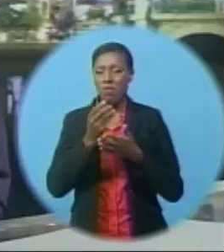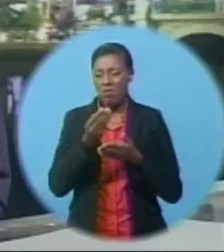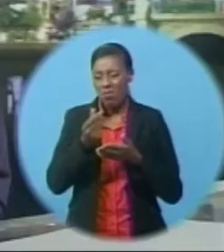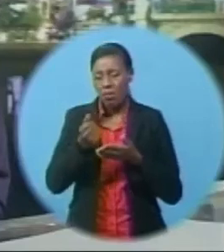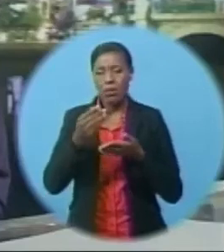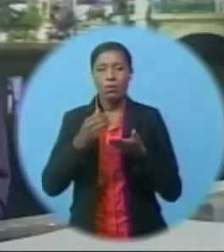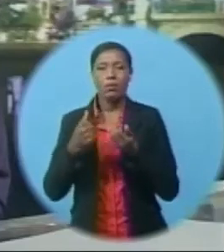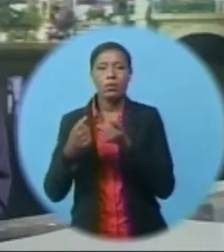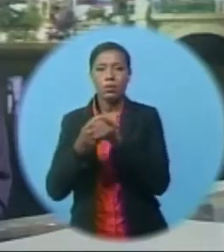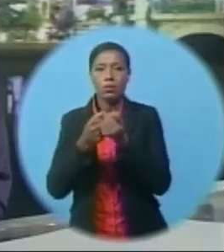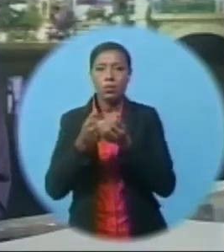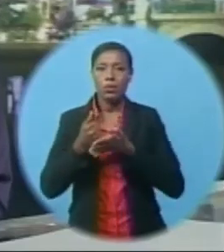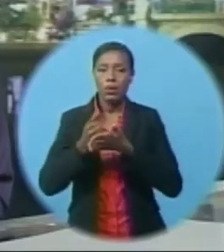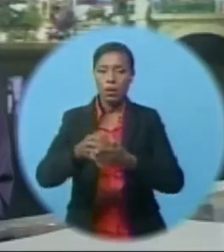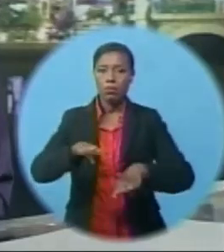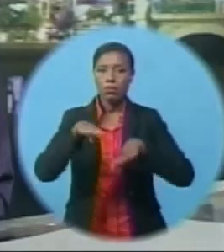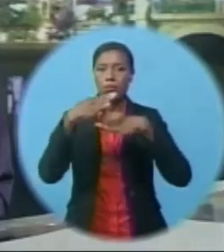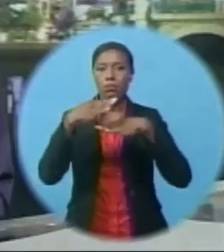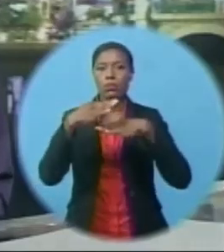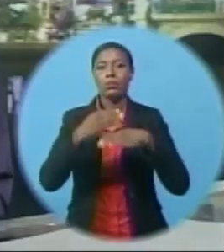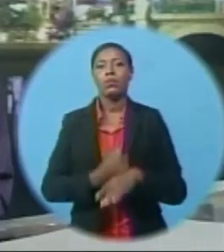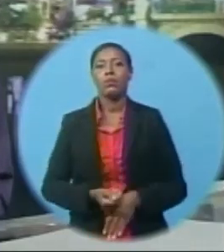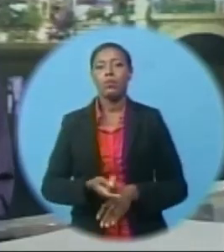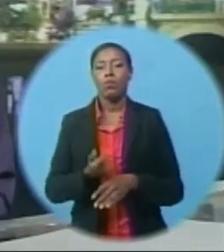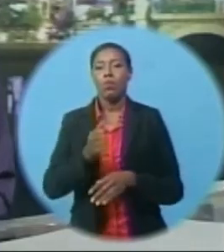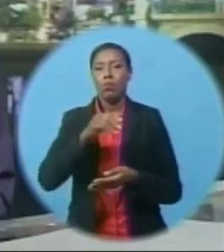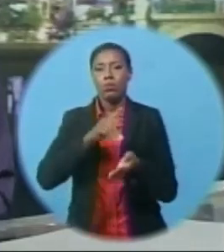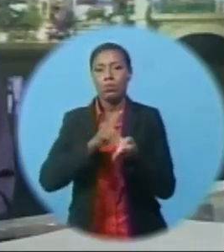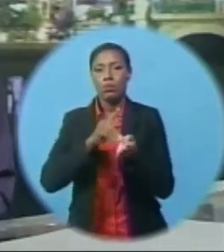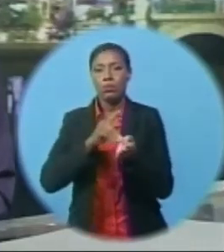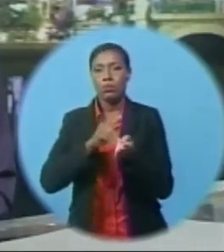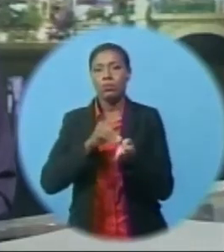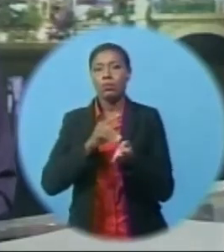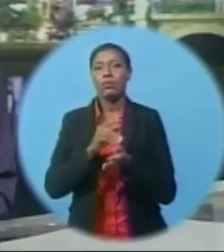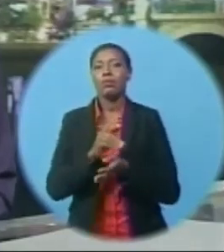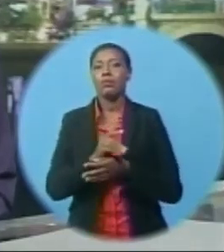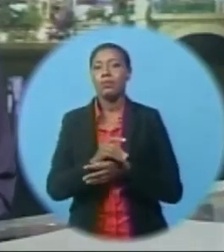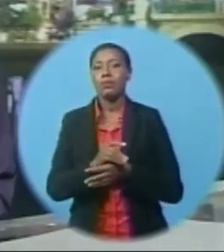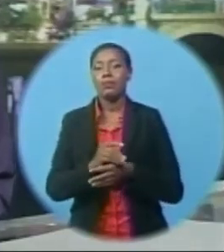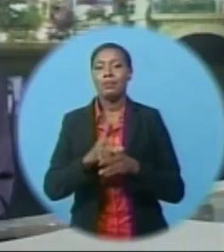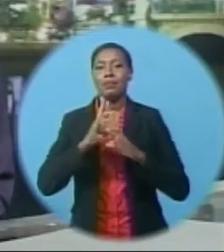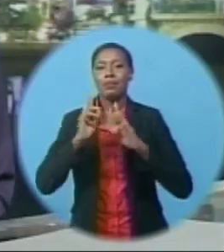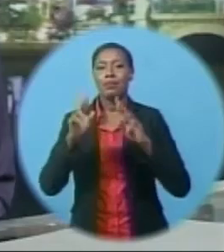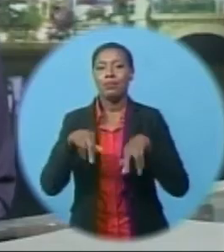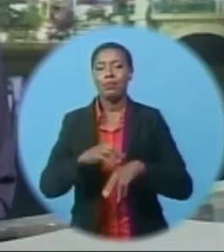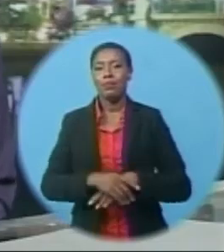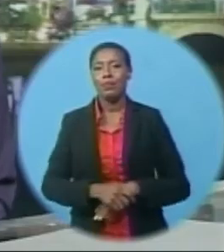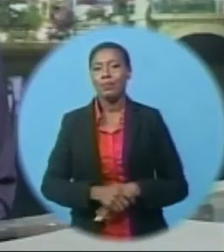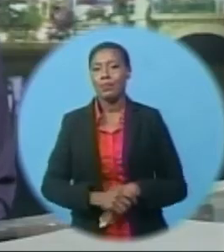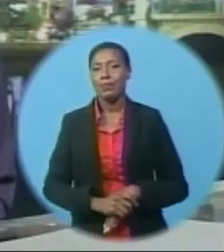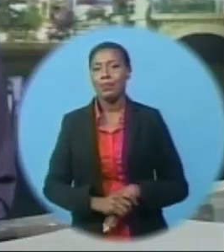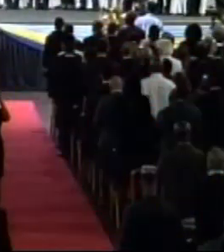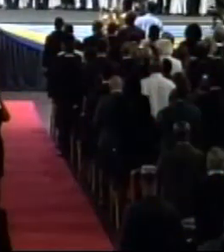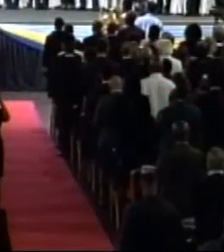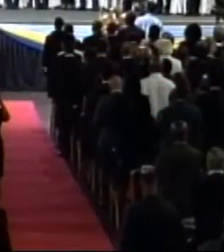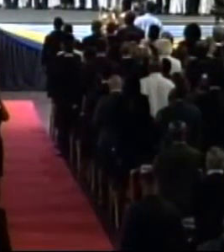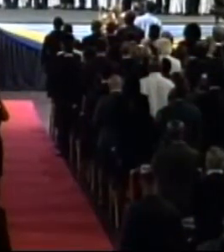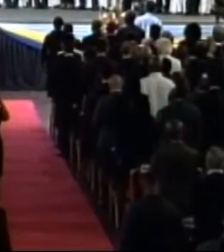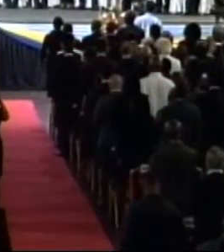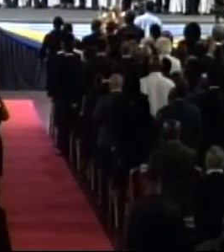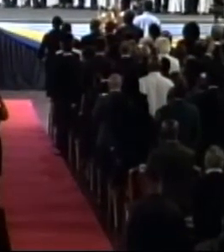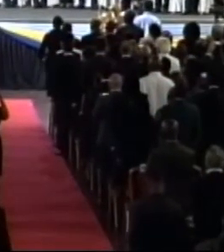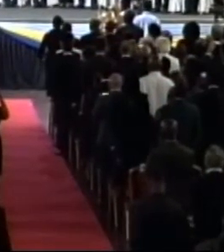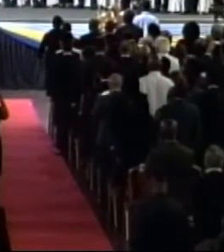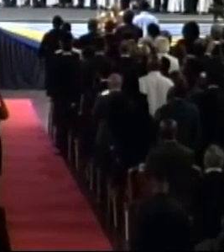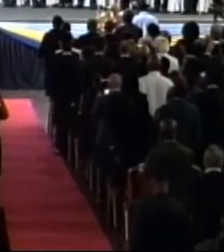This revelation from Dr. Alafia Samuel. Sharika Griffith tells us more. CARICOM leaders